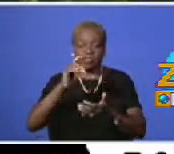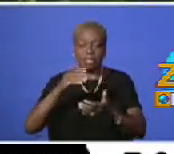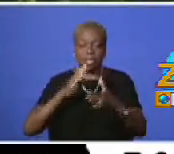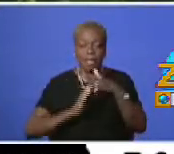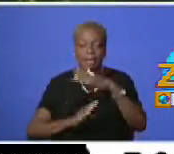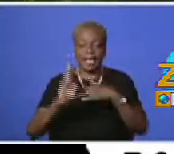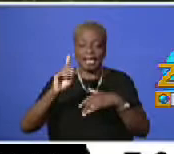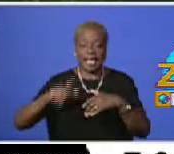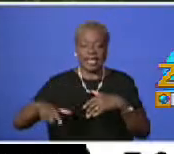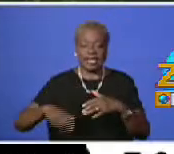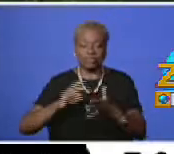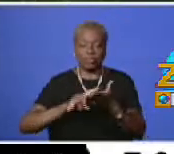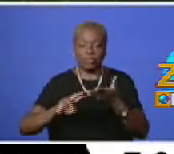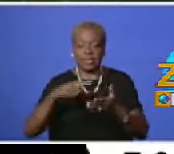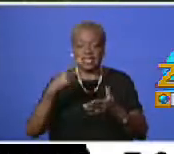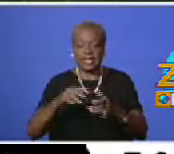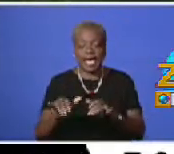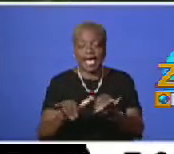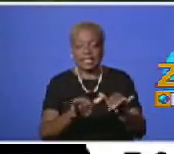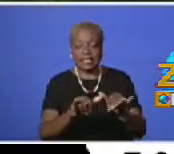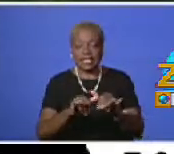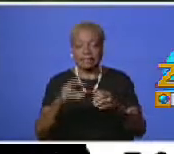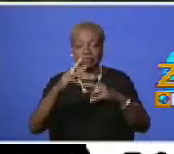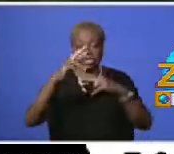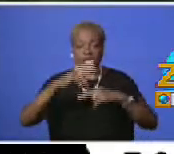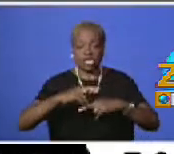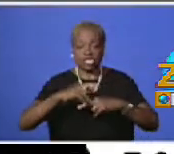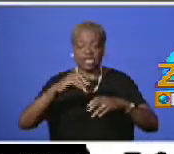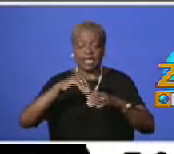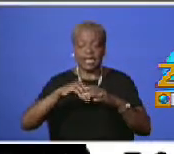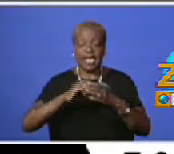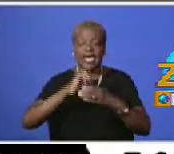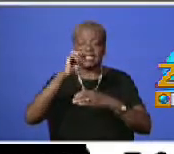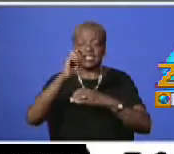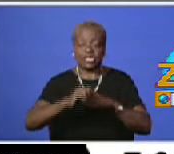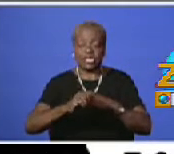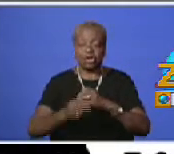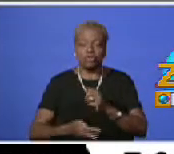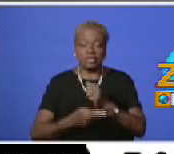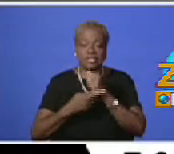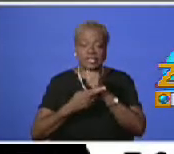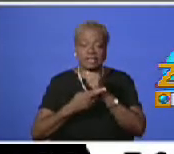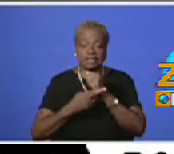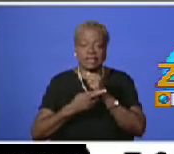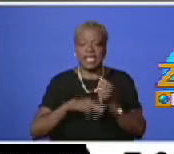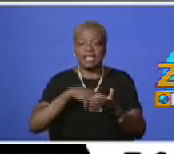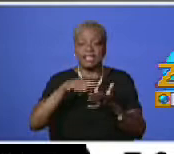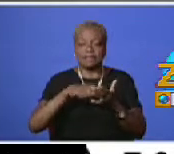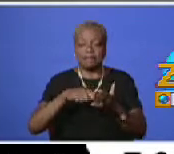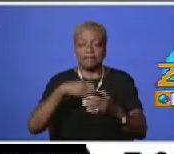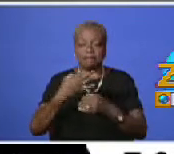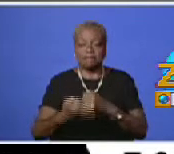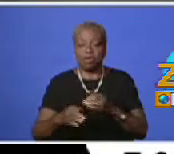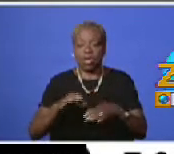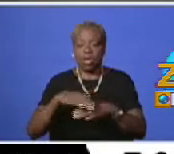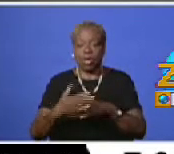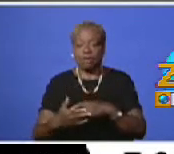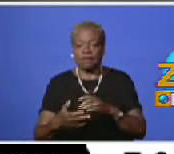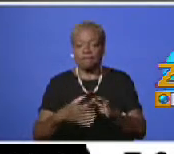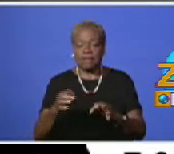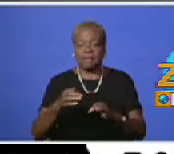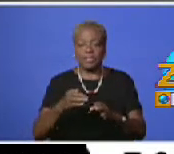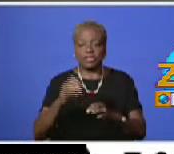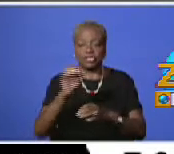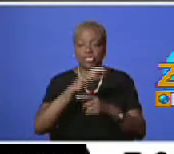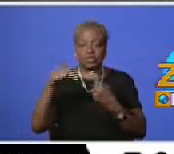noted a sizable reduction in external reserves. And this owing to a fall-off in foreign currency receipts related to